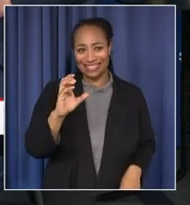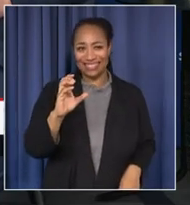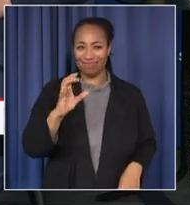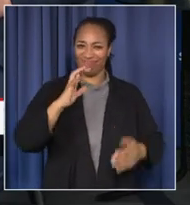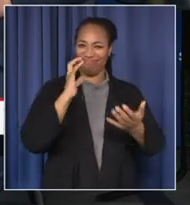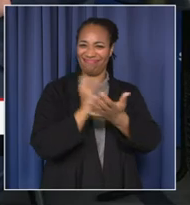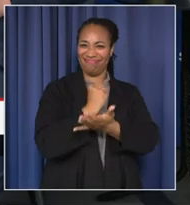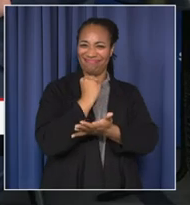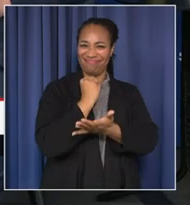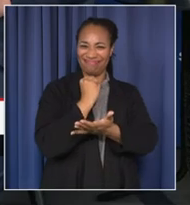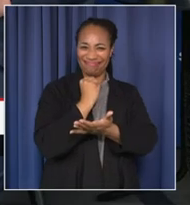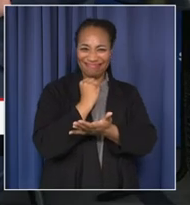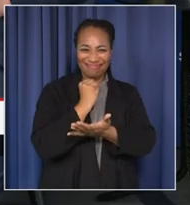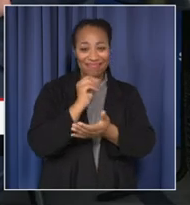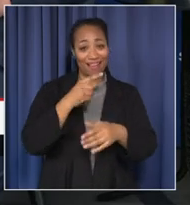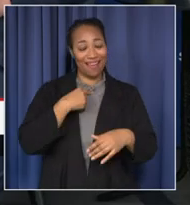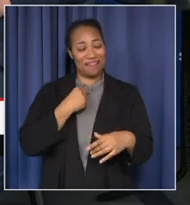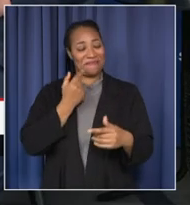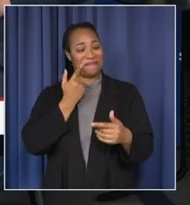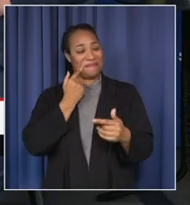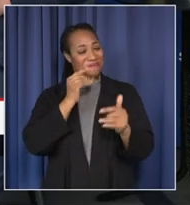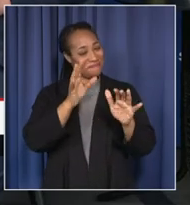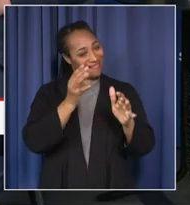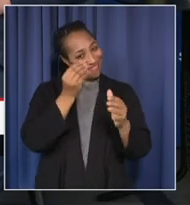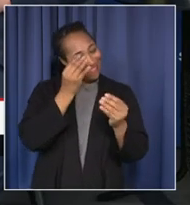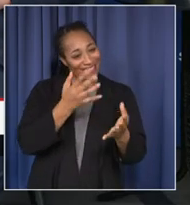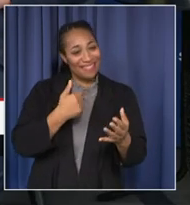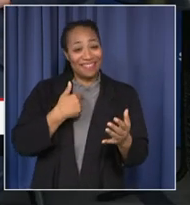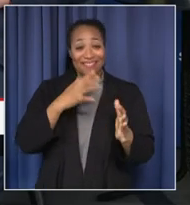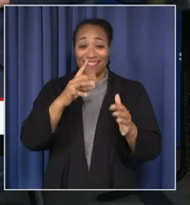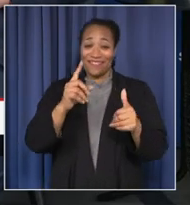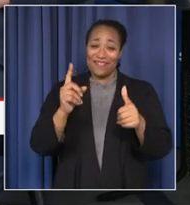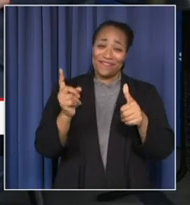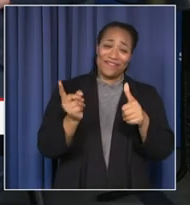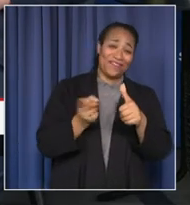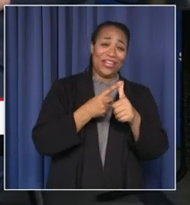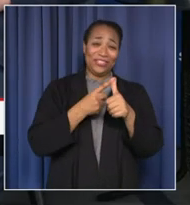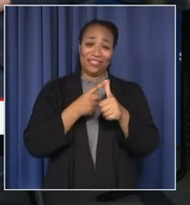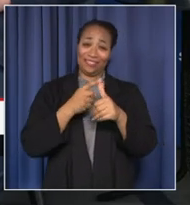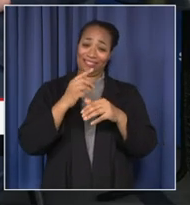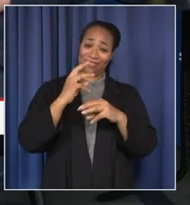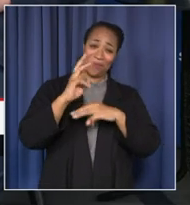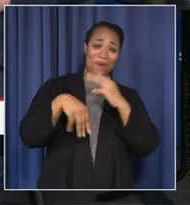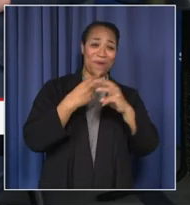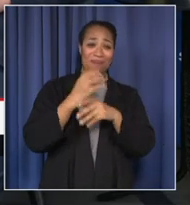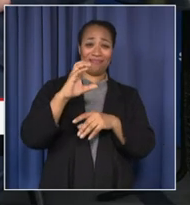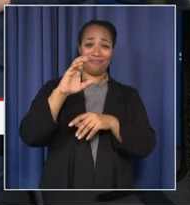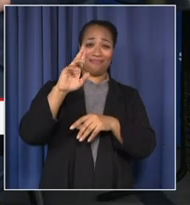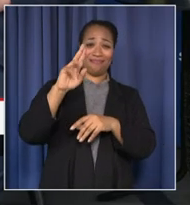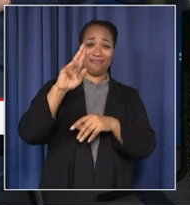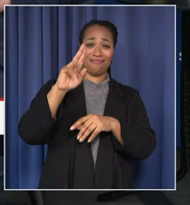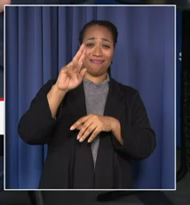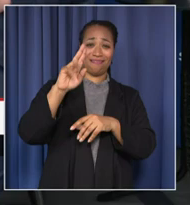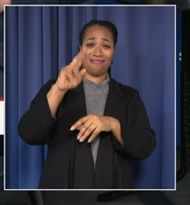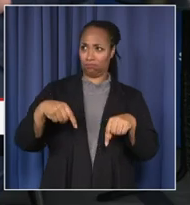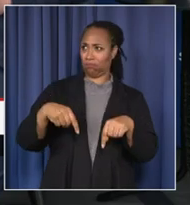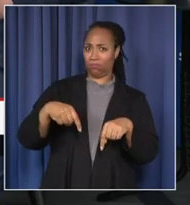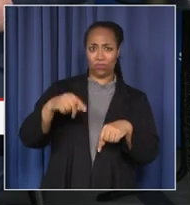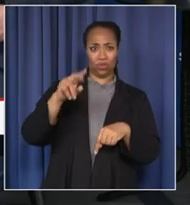it's true that when the World Cup comes to the United States, we can't have the games in the nation's capital because we don't have a venue.